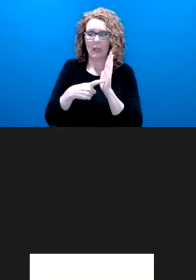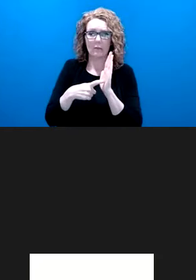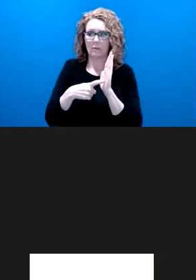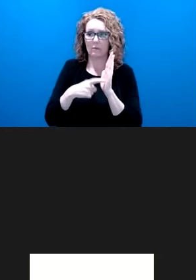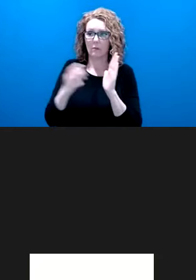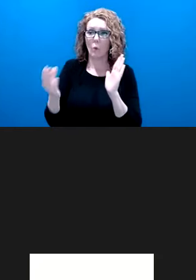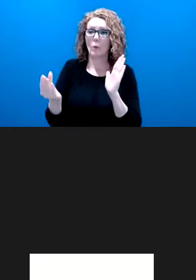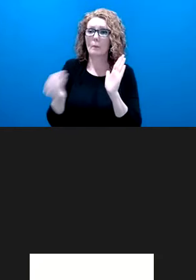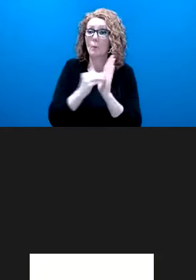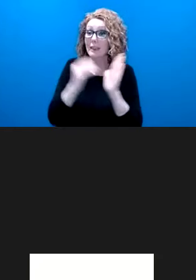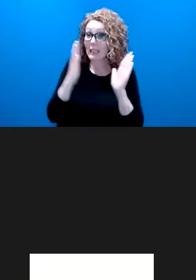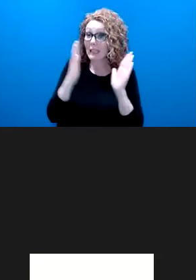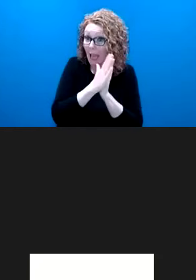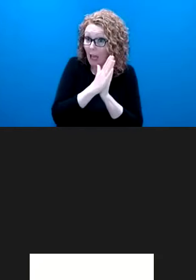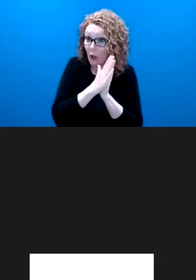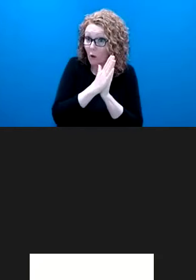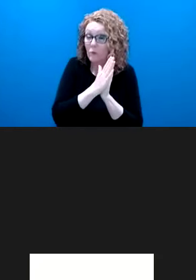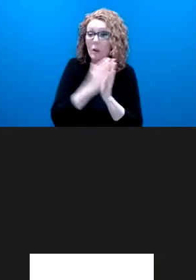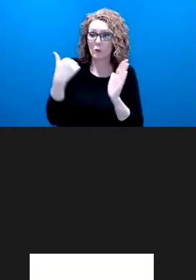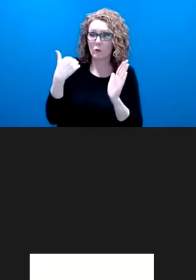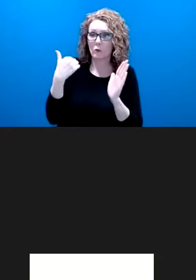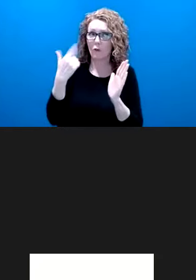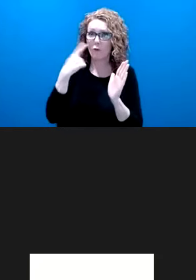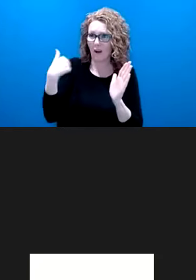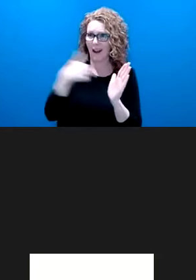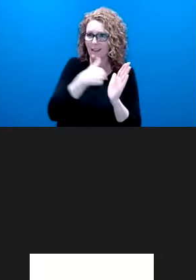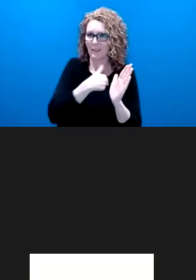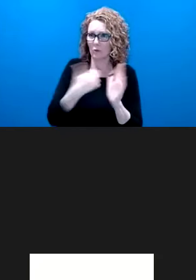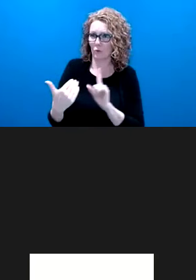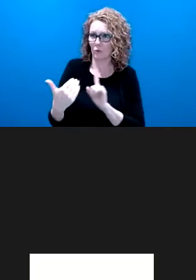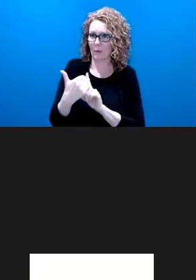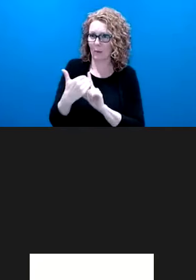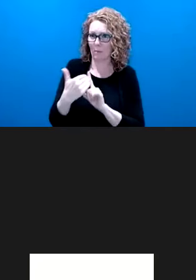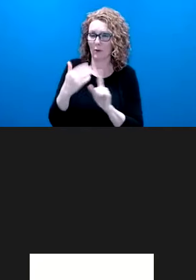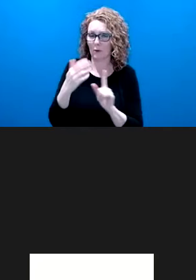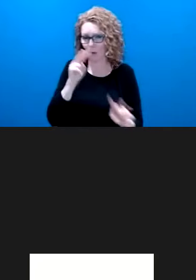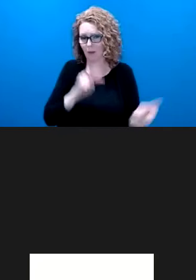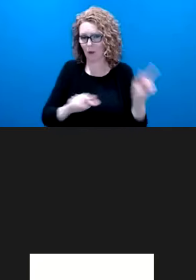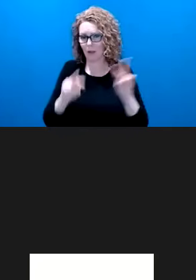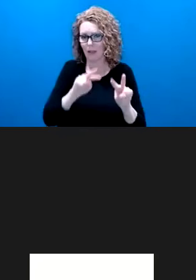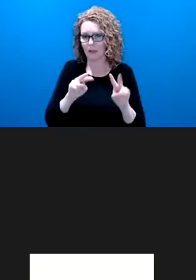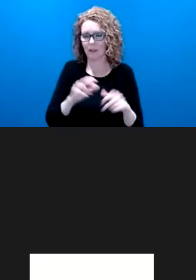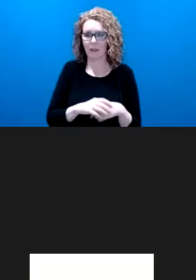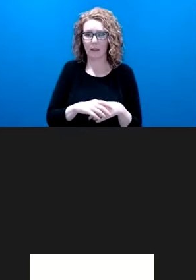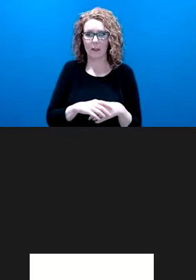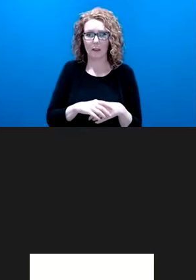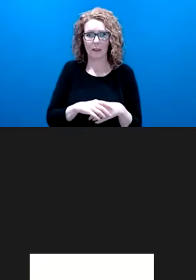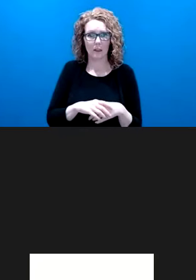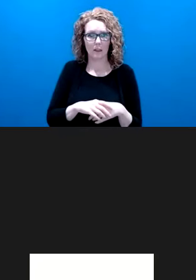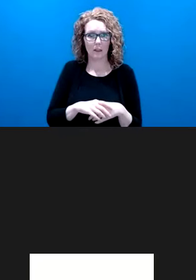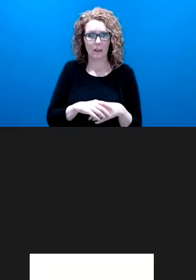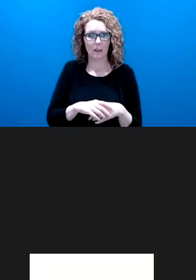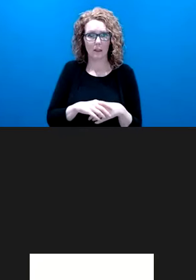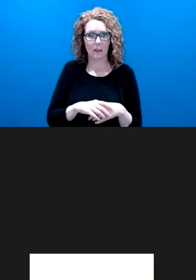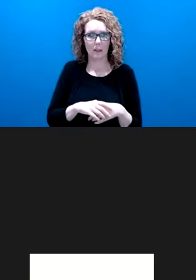a placeholder. And really, are people maybe with lived experience able to